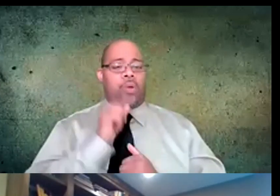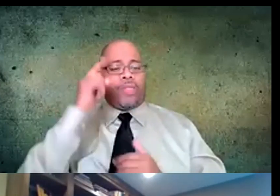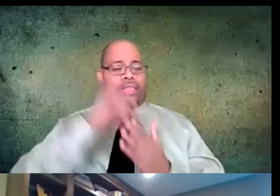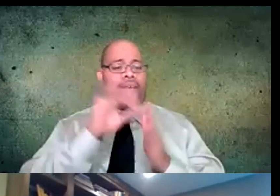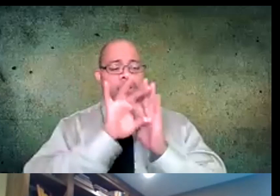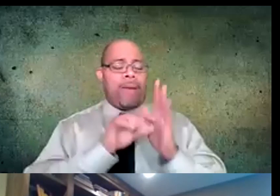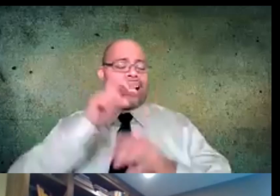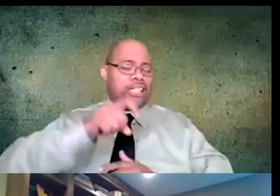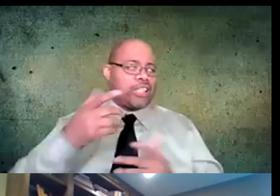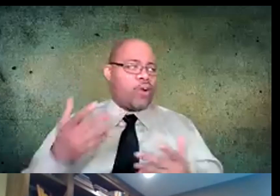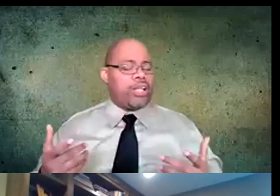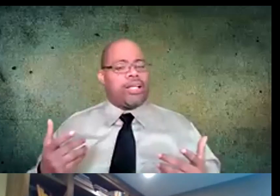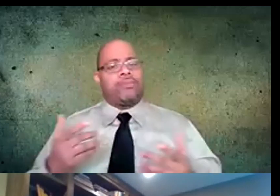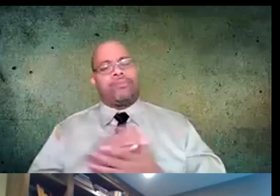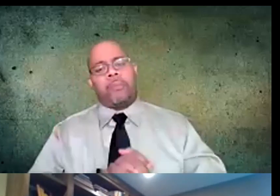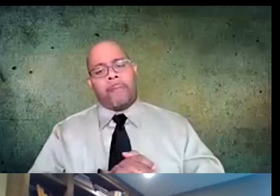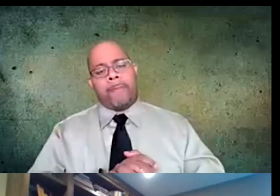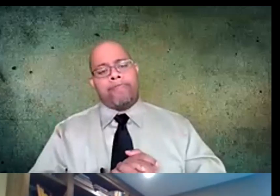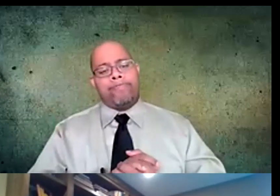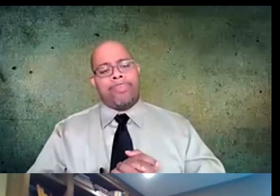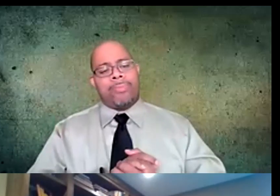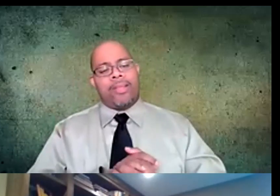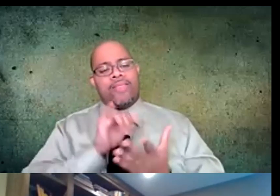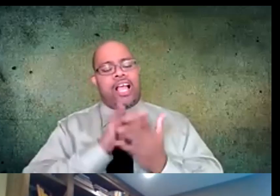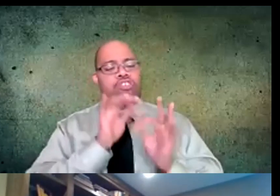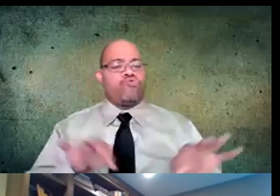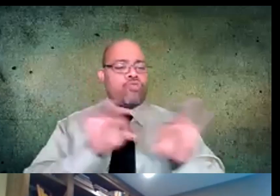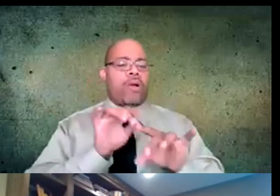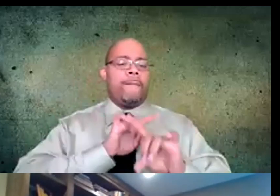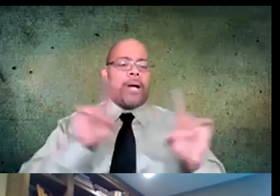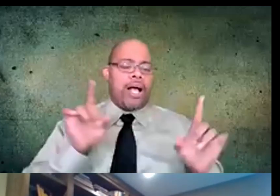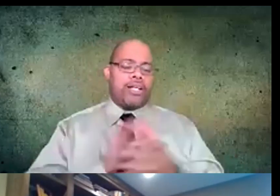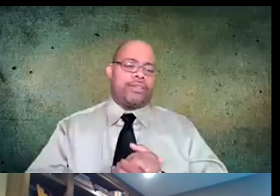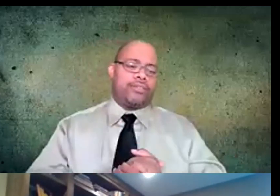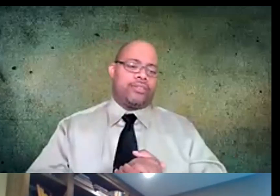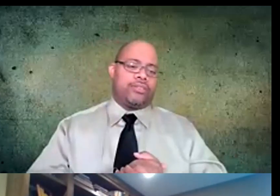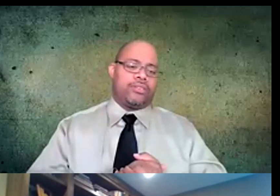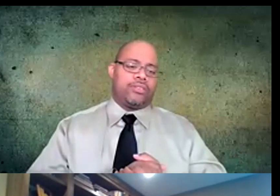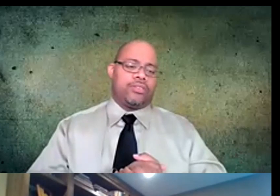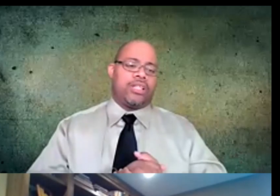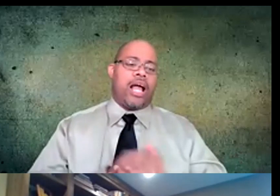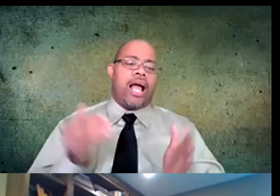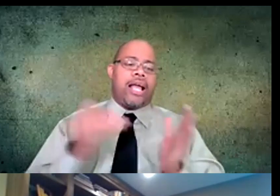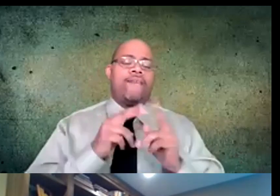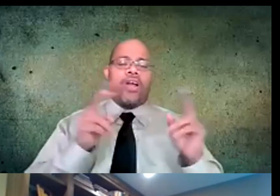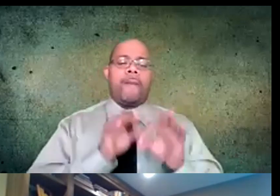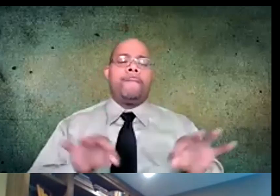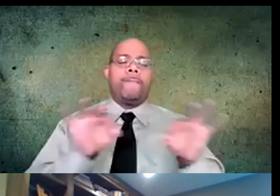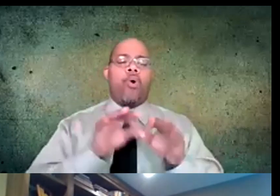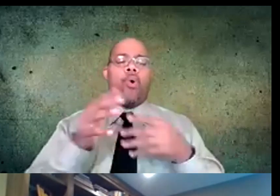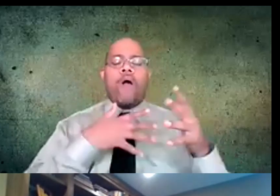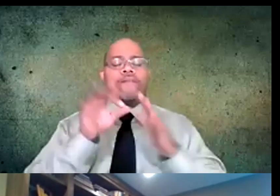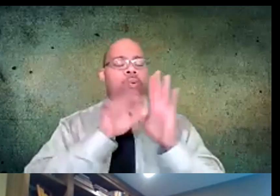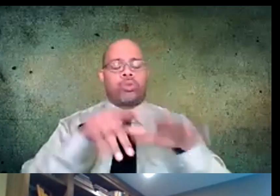is necessarily all that critical, but it will, again, it's very important, whatever format